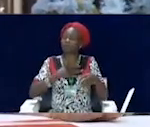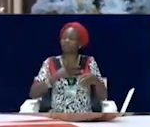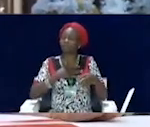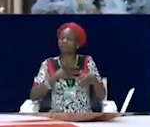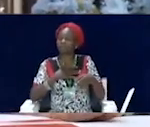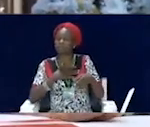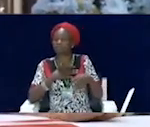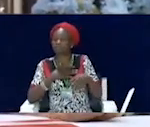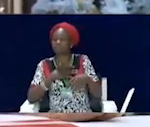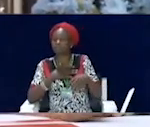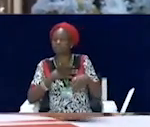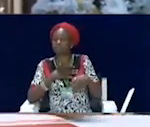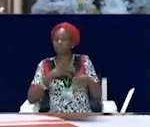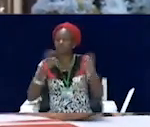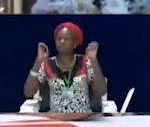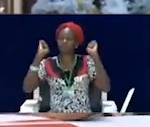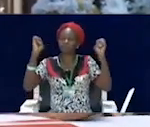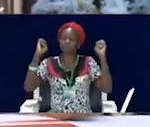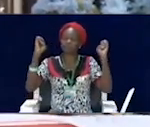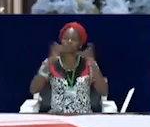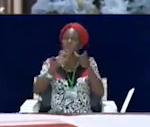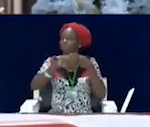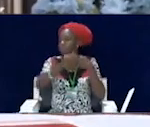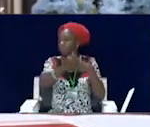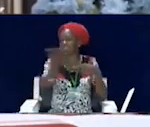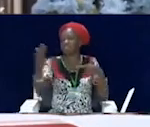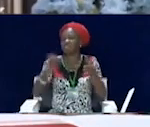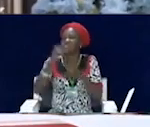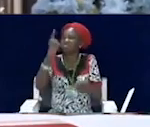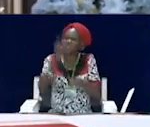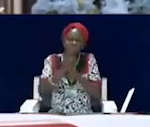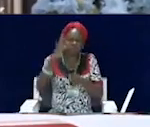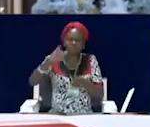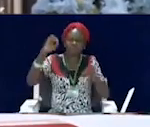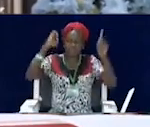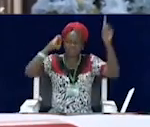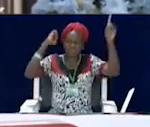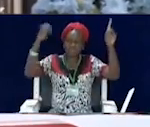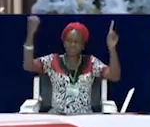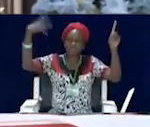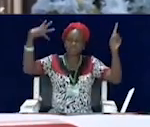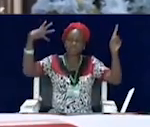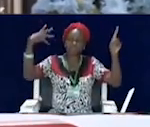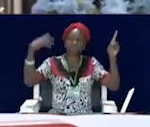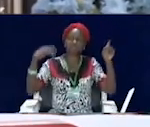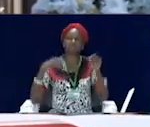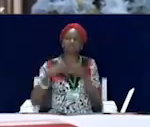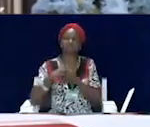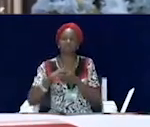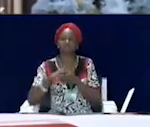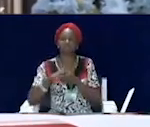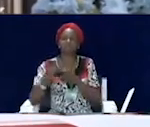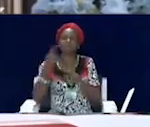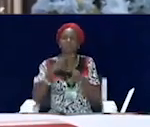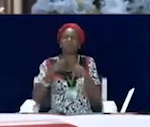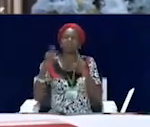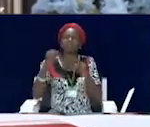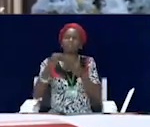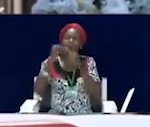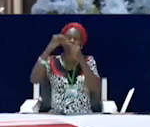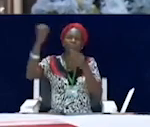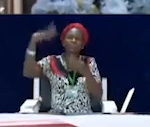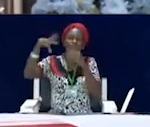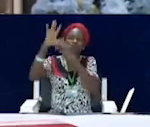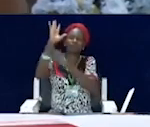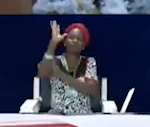education or anything, it's just by His grace. But by the special grace of